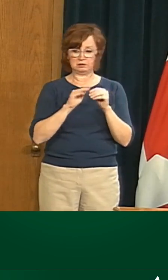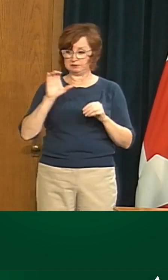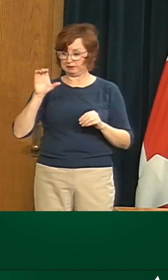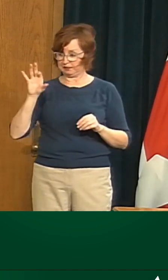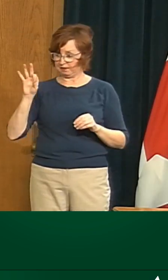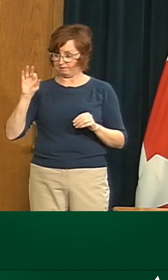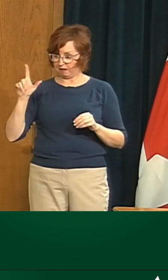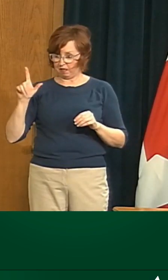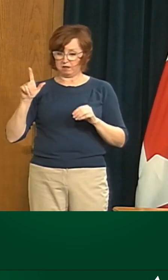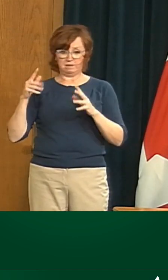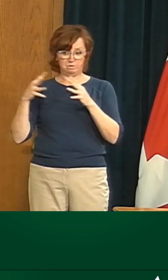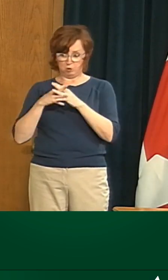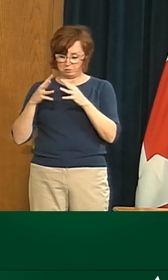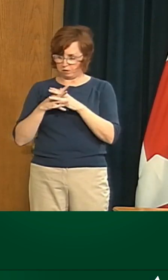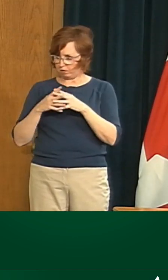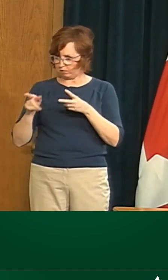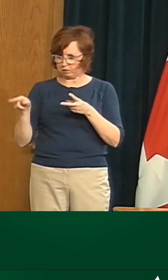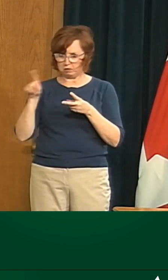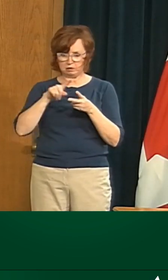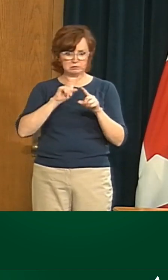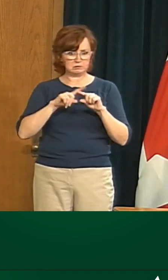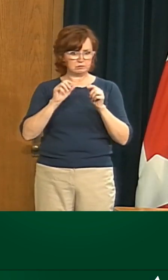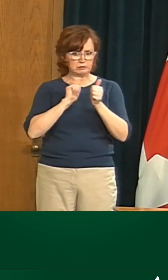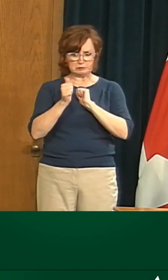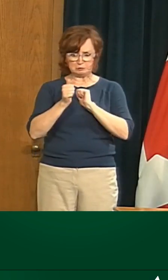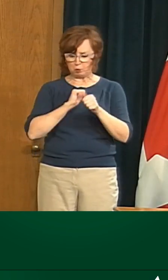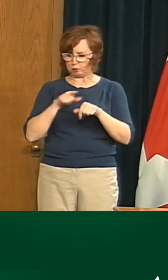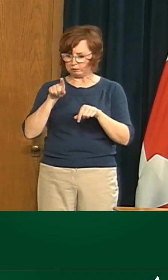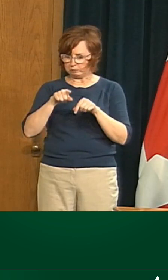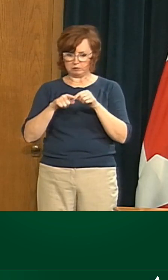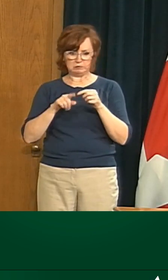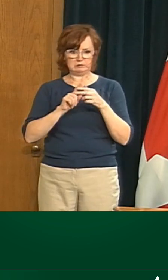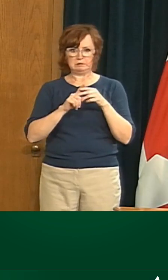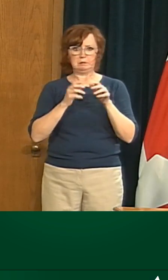other sporting leagues, whether it be minor